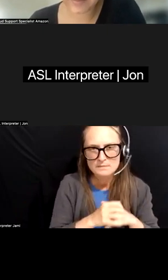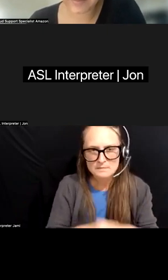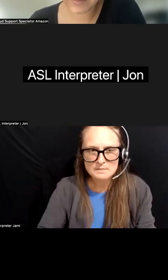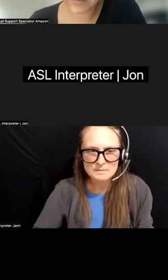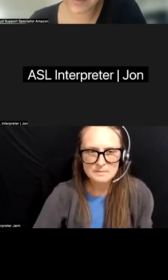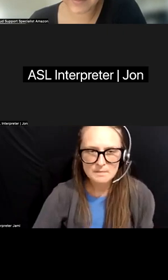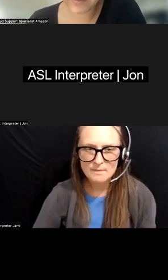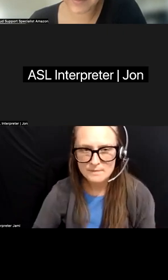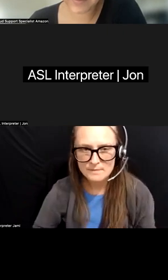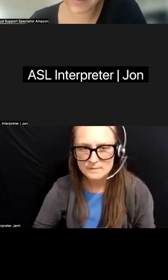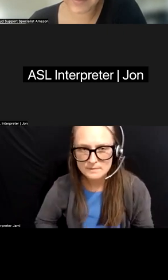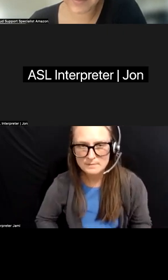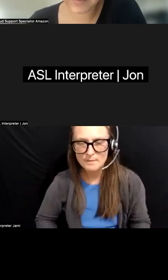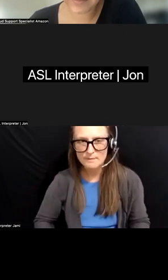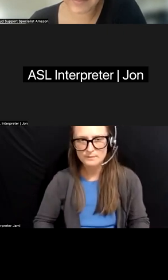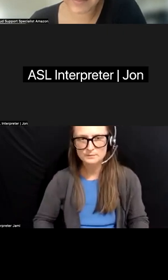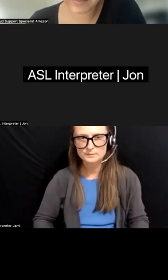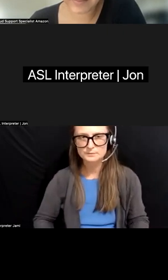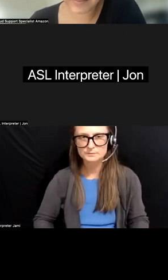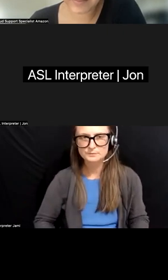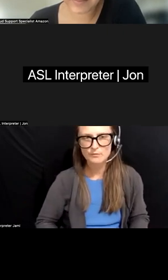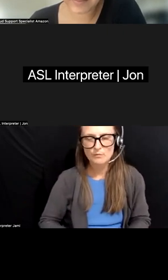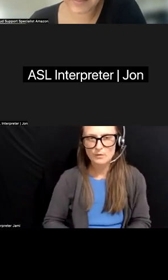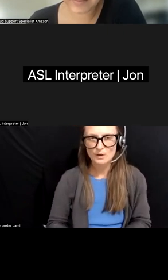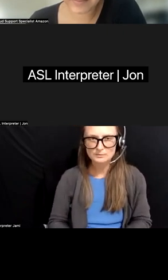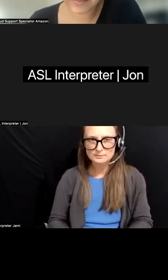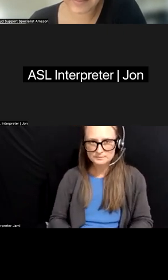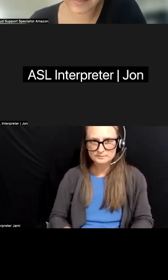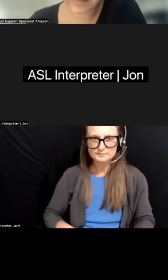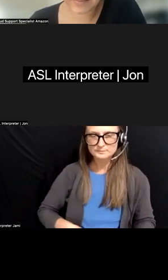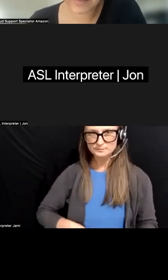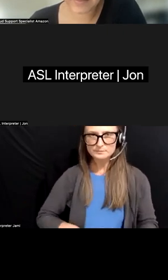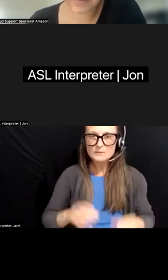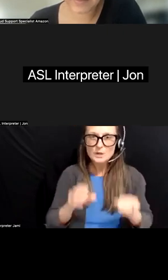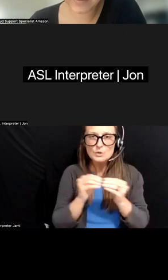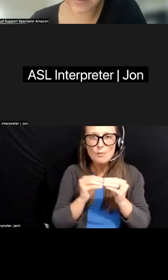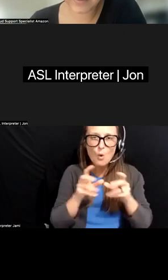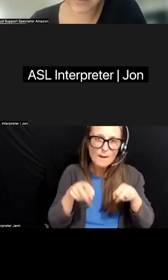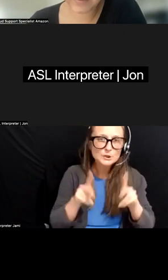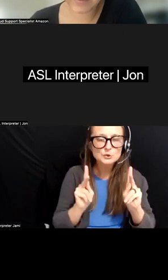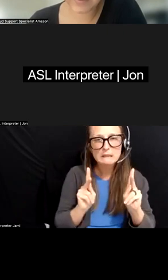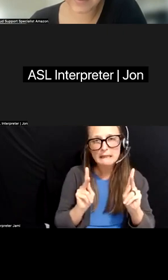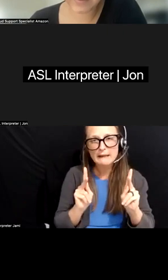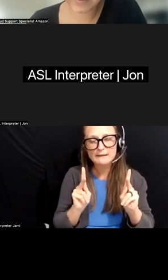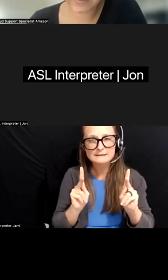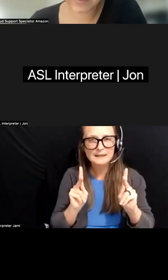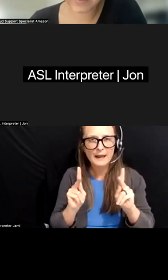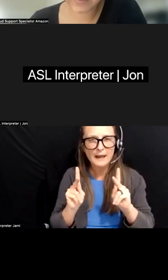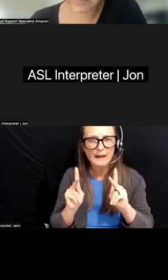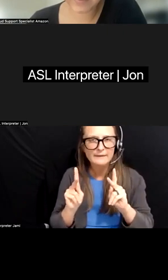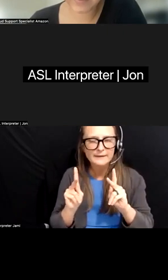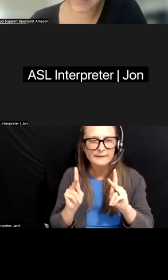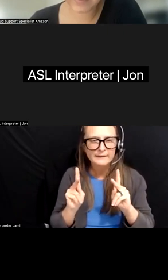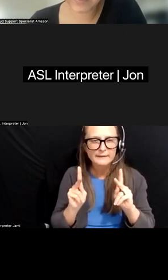Yeah, more market value you hold, and more opportunities, and it's just a way